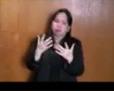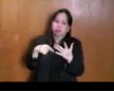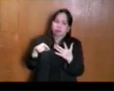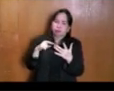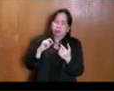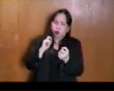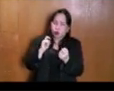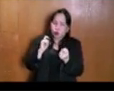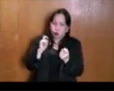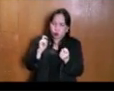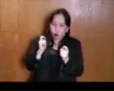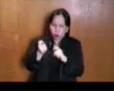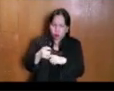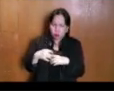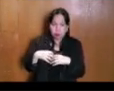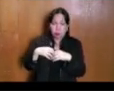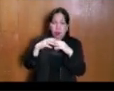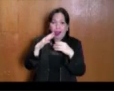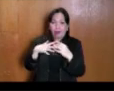impact?